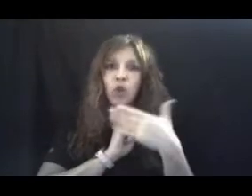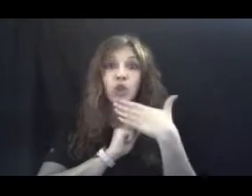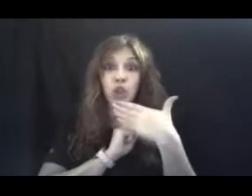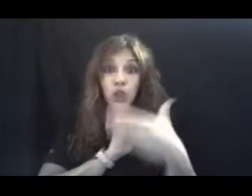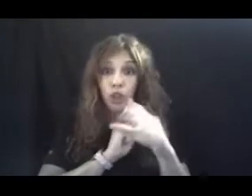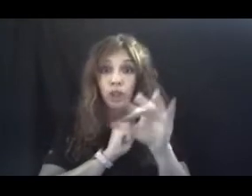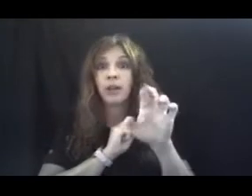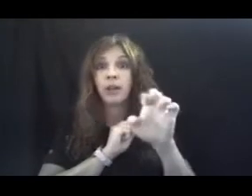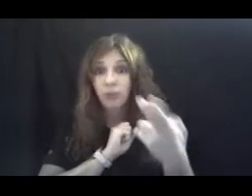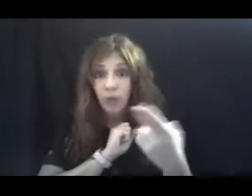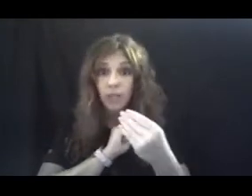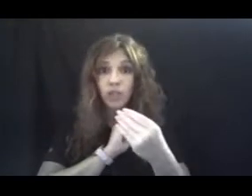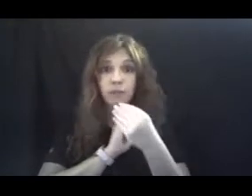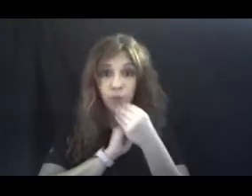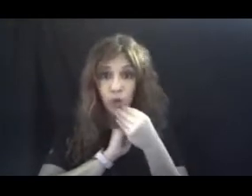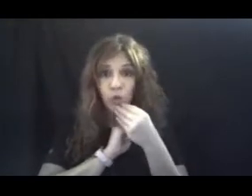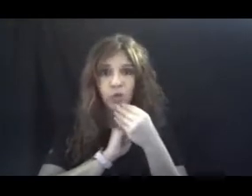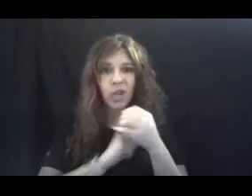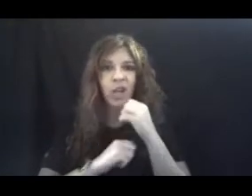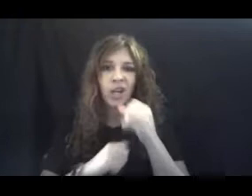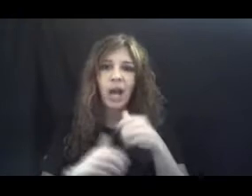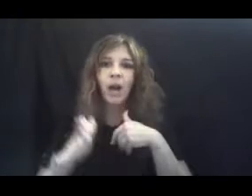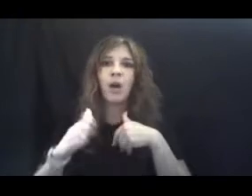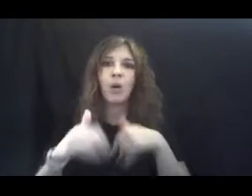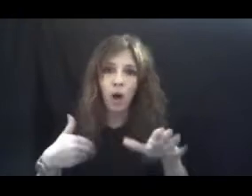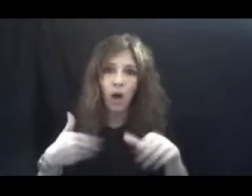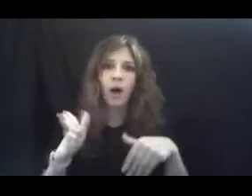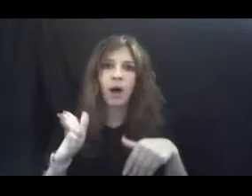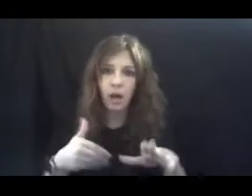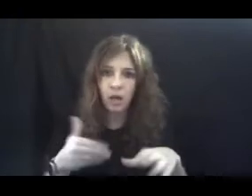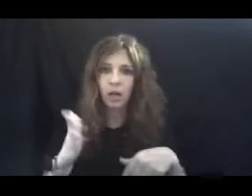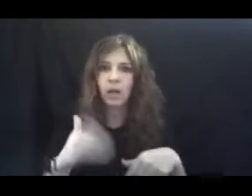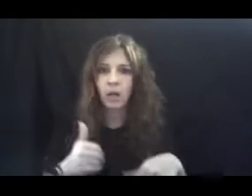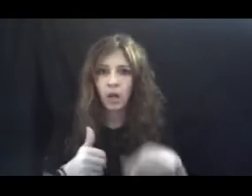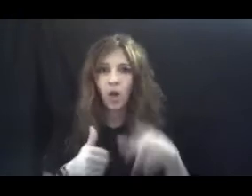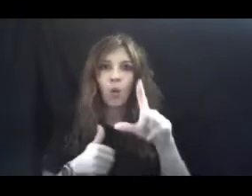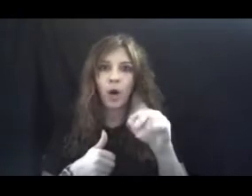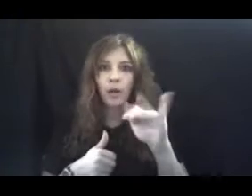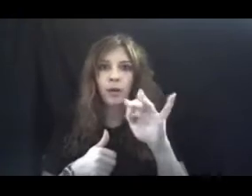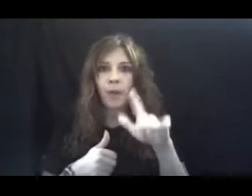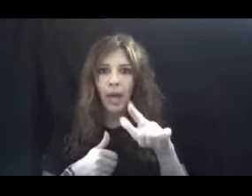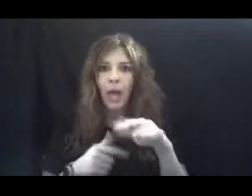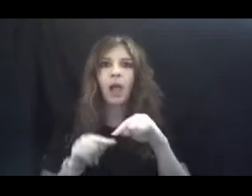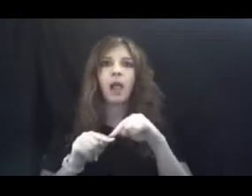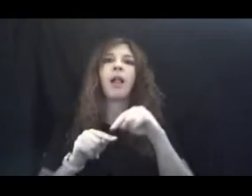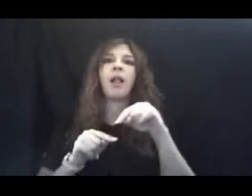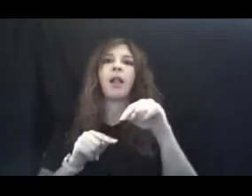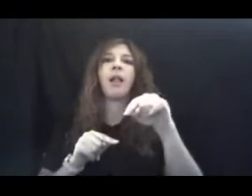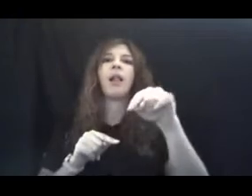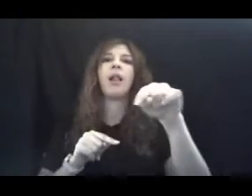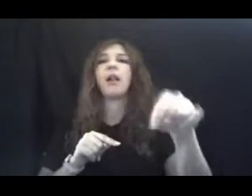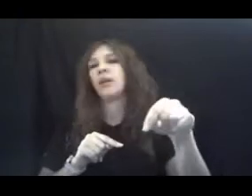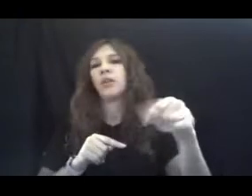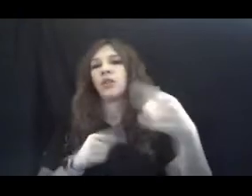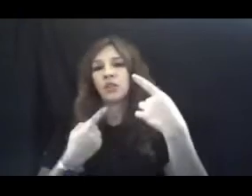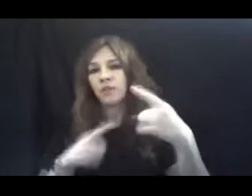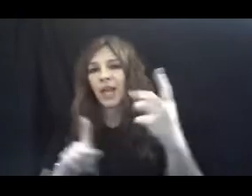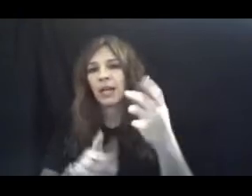fruit, instead of having to walk a mile. to get to fresh